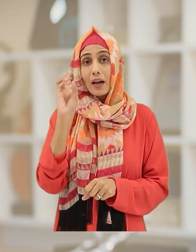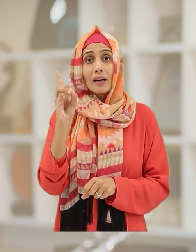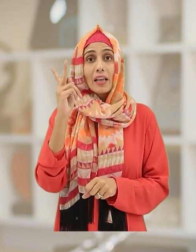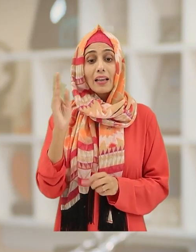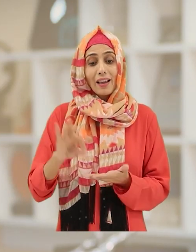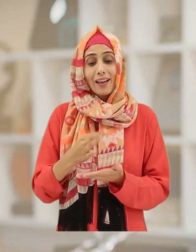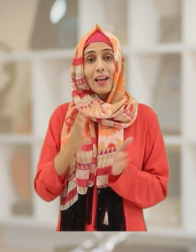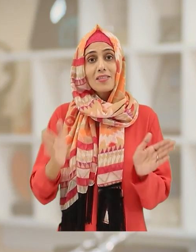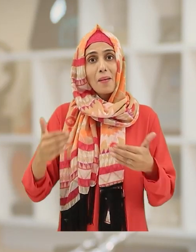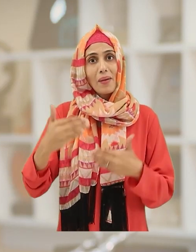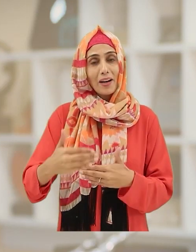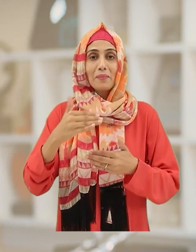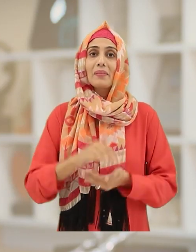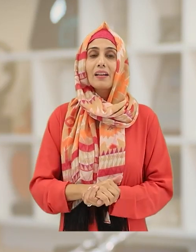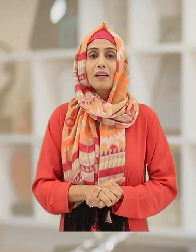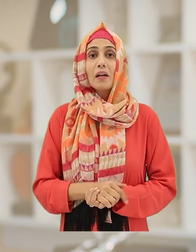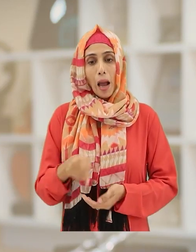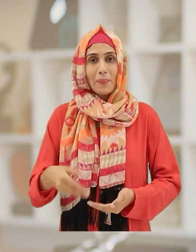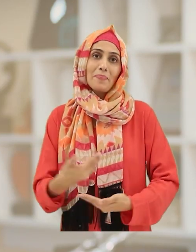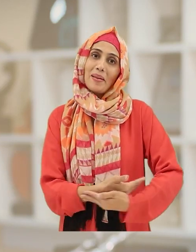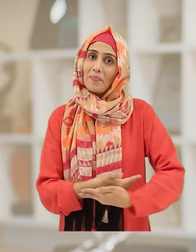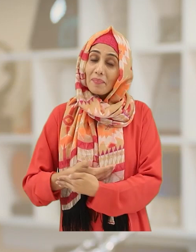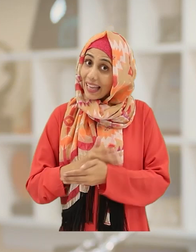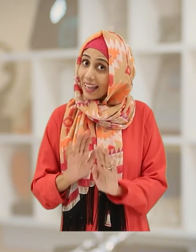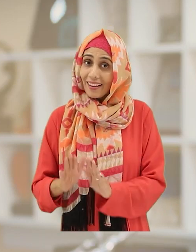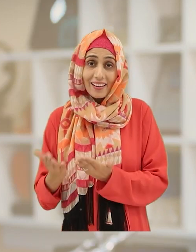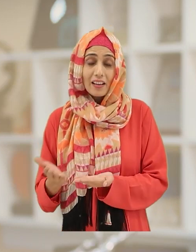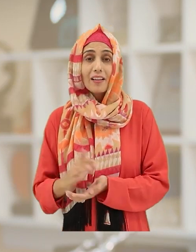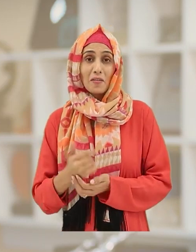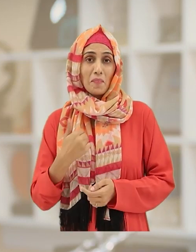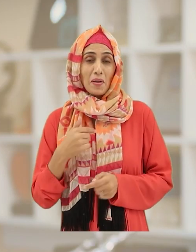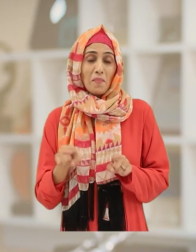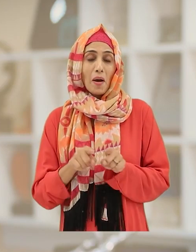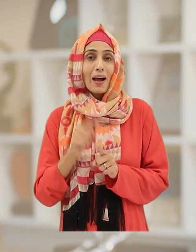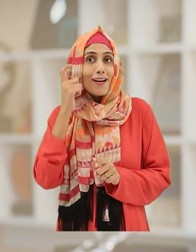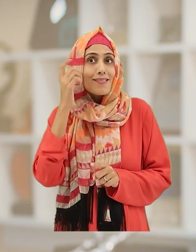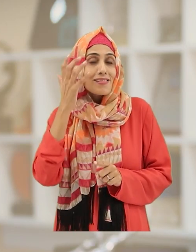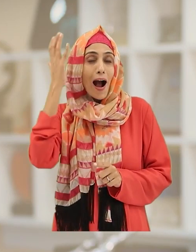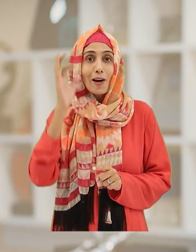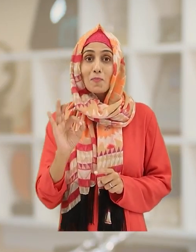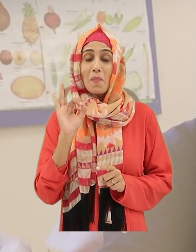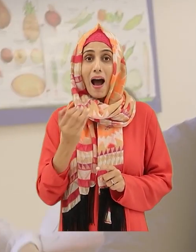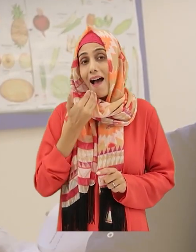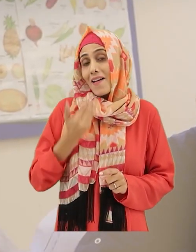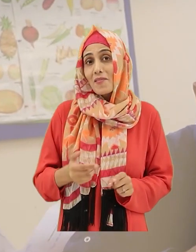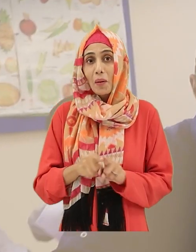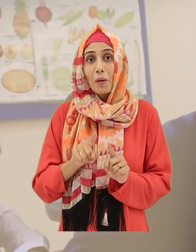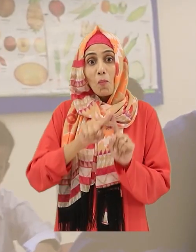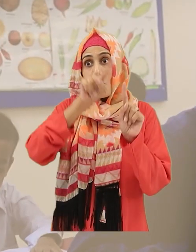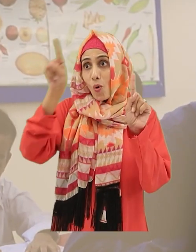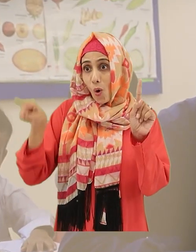department. And they just had a baby. So to me, that's an amazing story because this is full circle